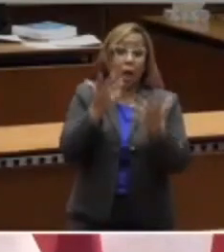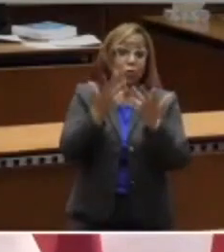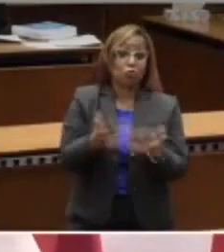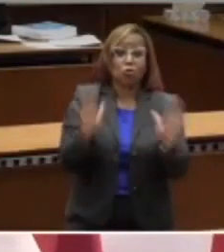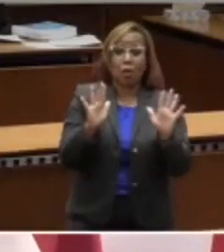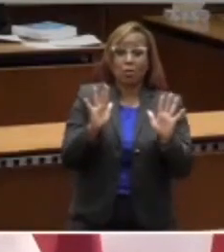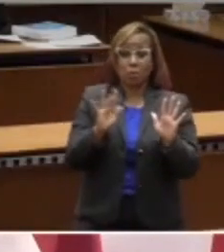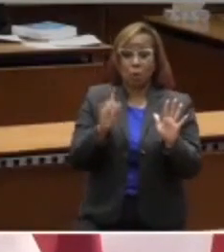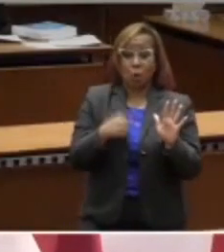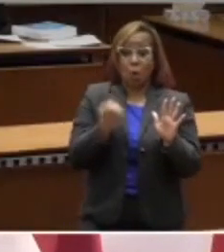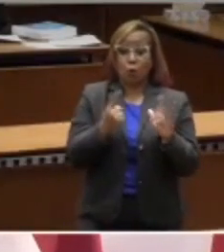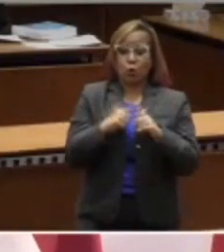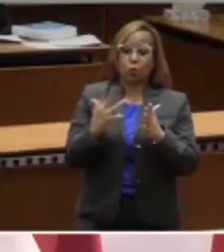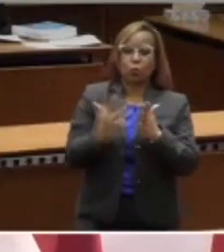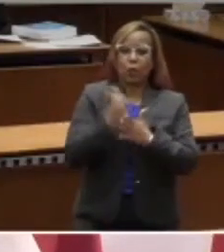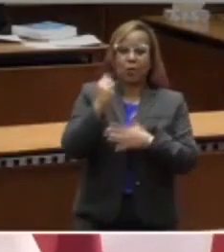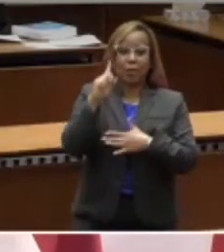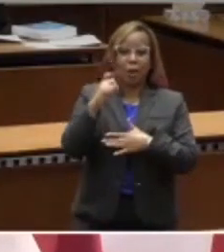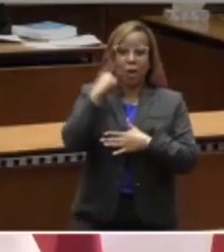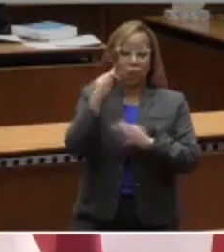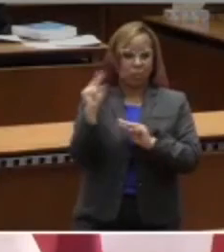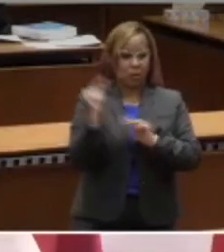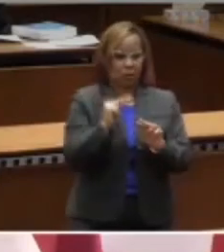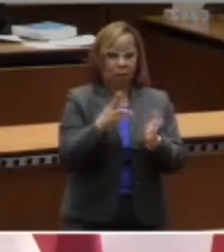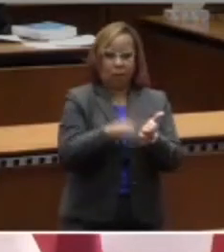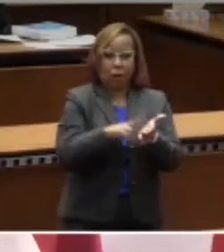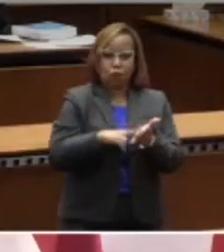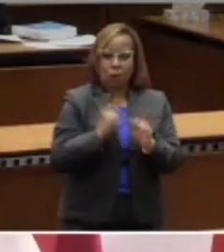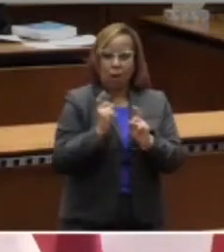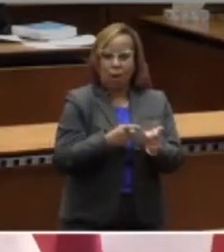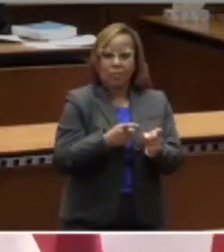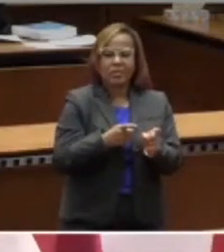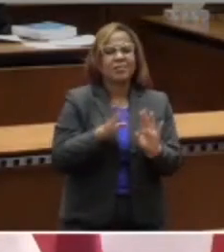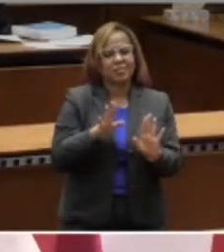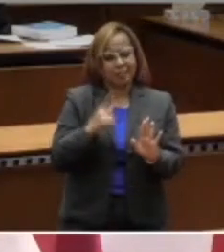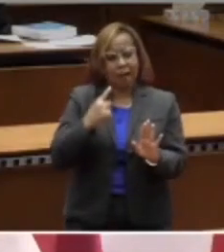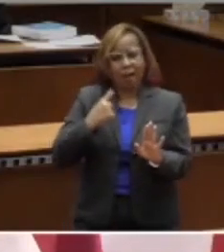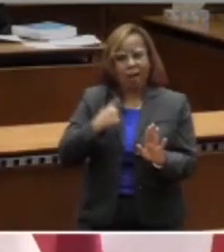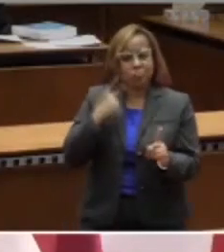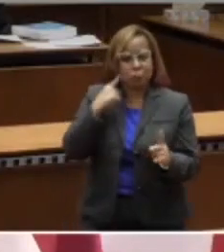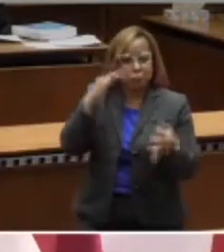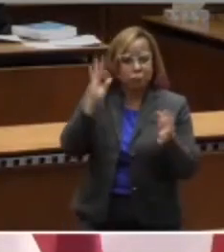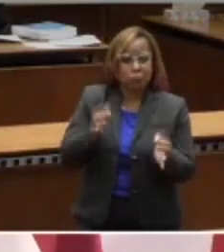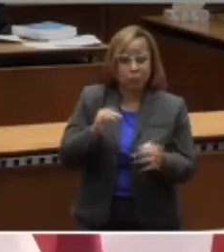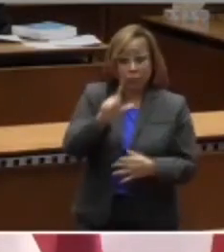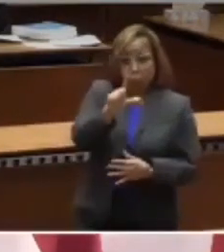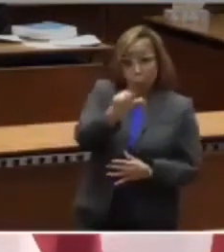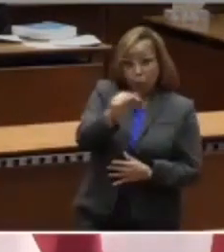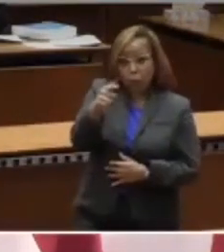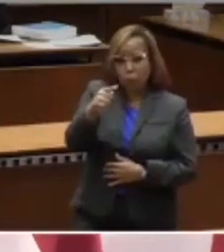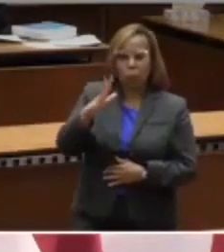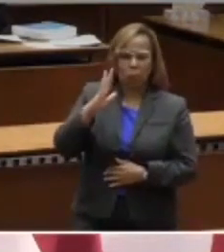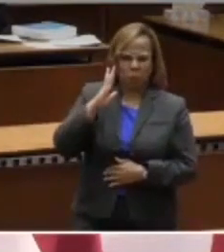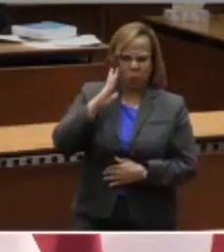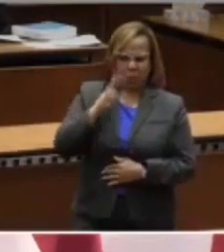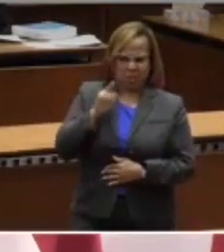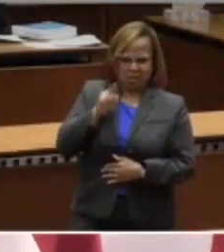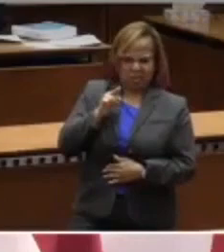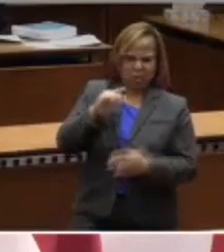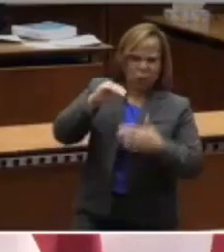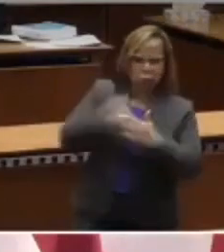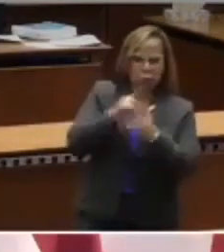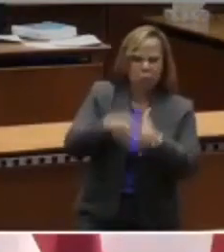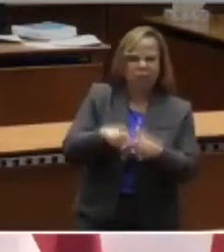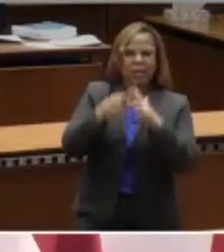just and only to win government contracts. I am determined that 2021 will mark the new